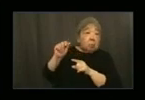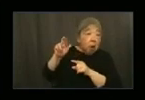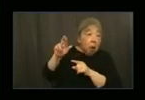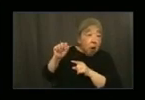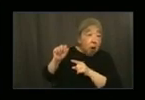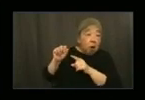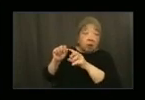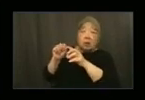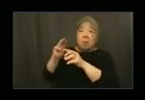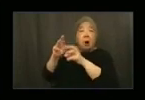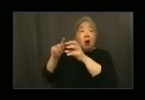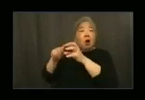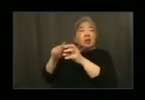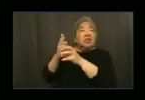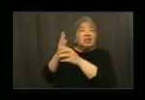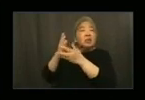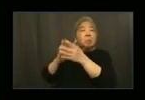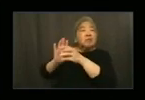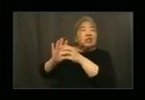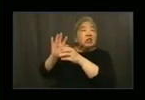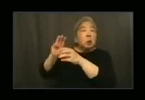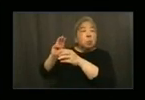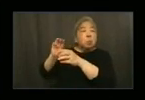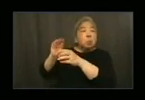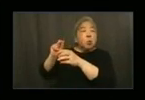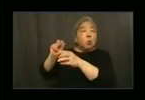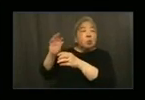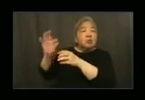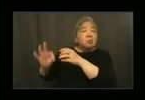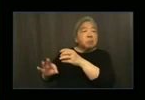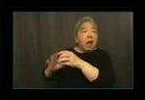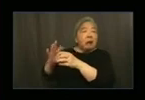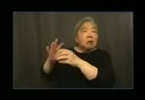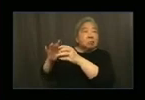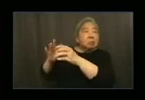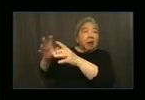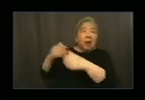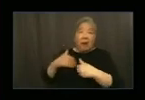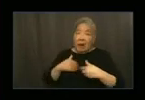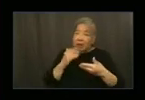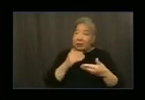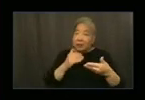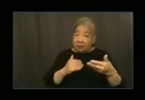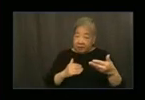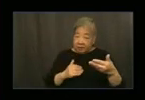outer planets. So there's a whole list that you can find online of